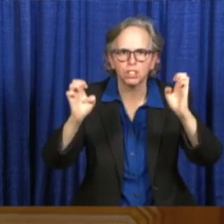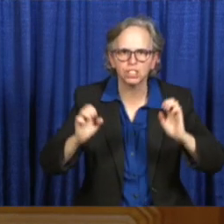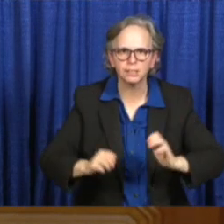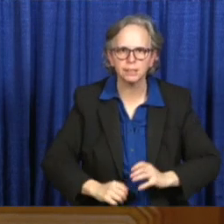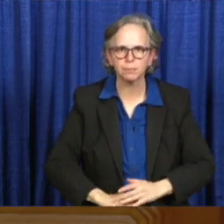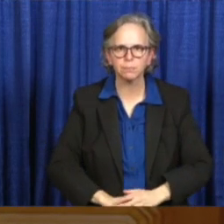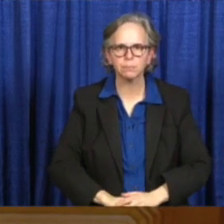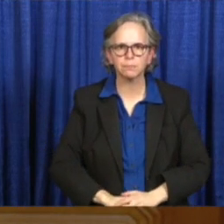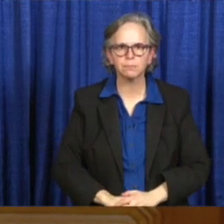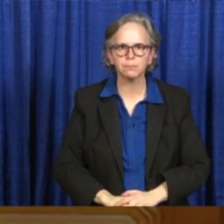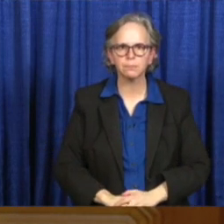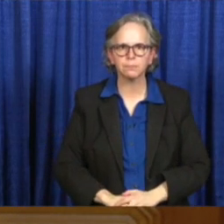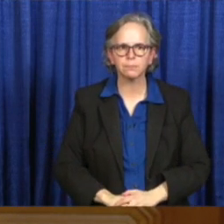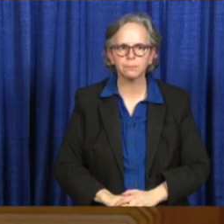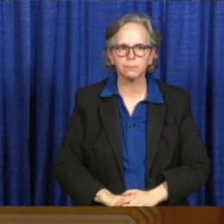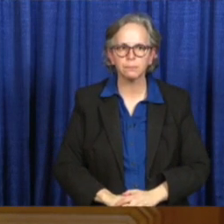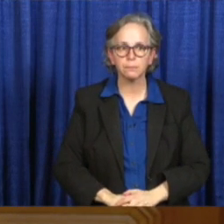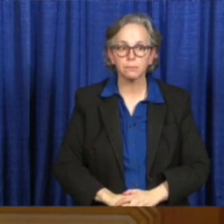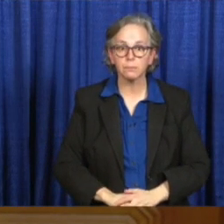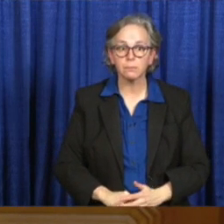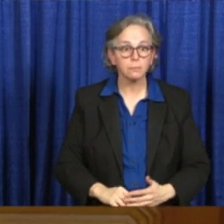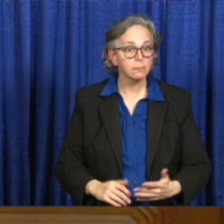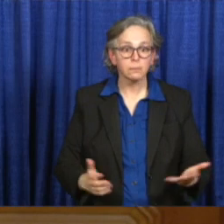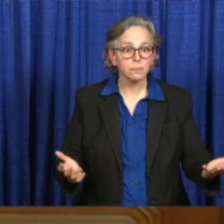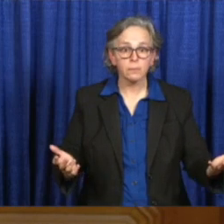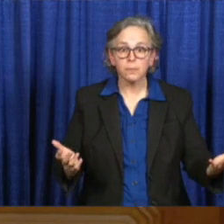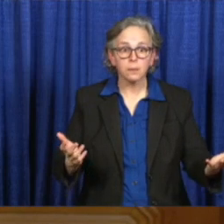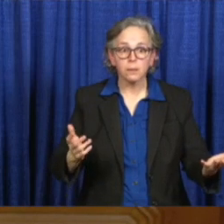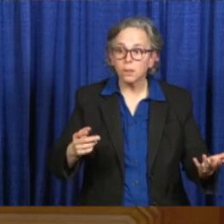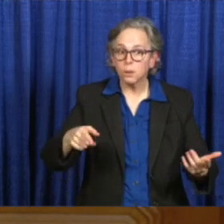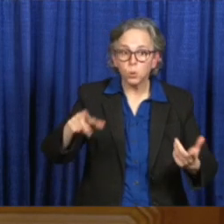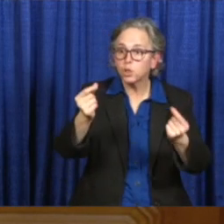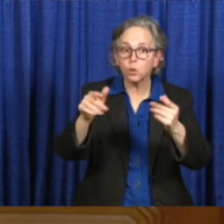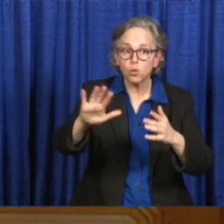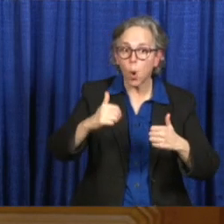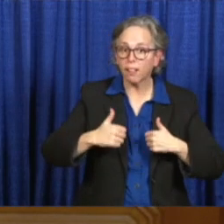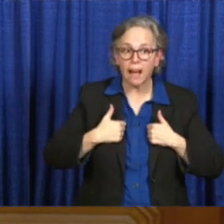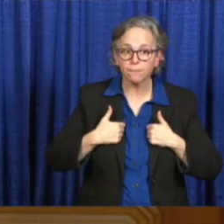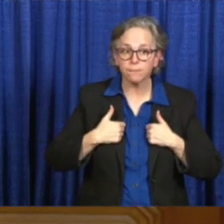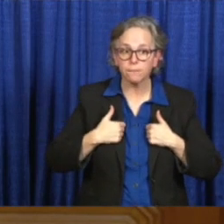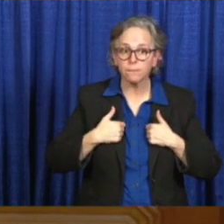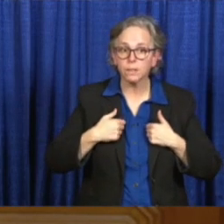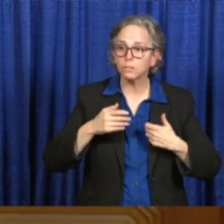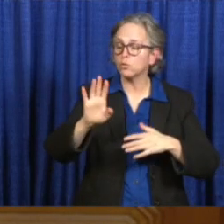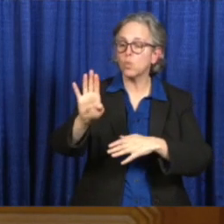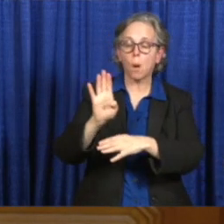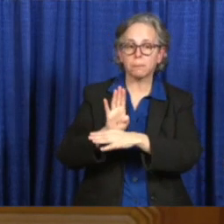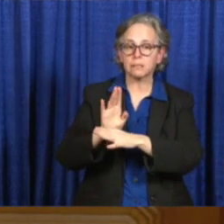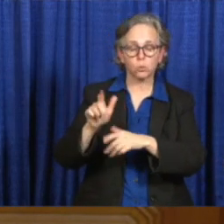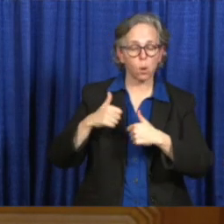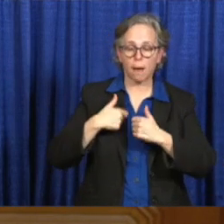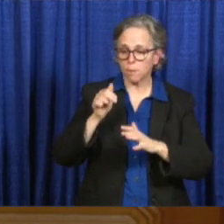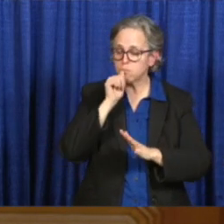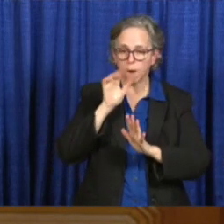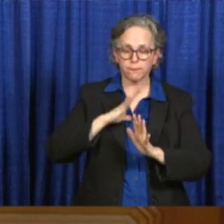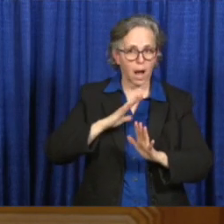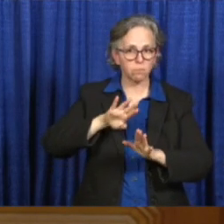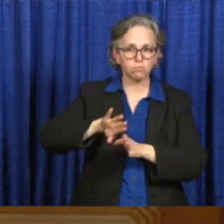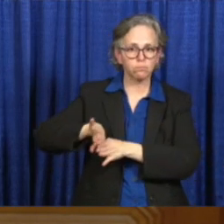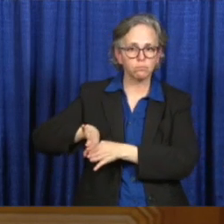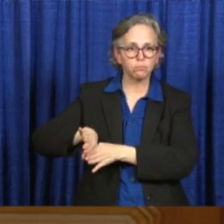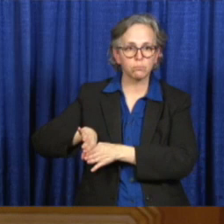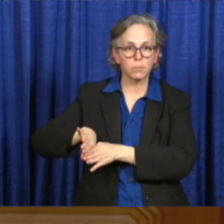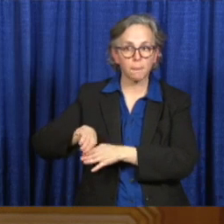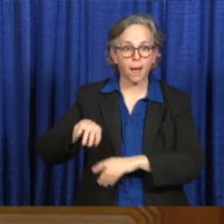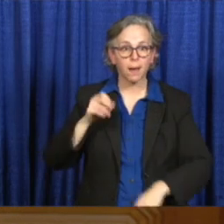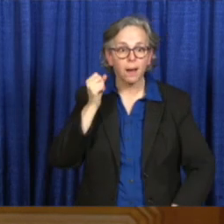do in their own life usually is their own business. But when what they do in their own life